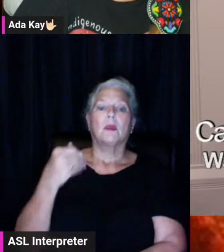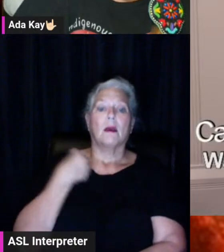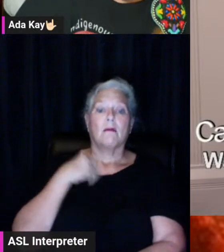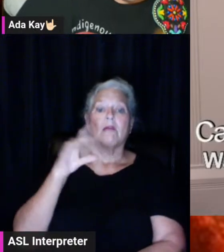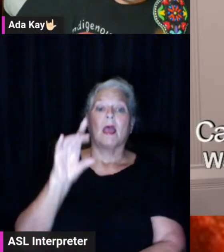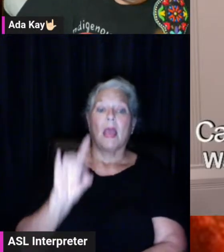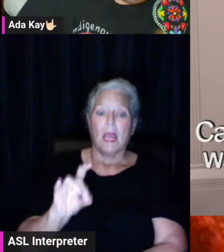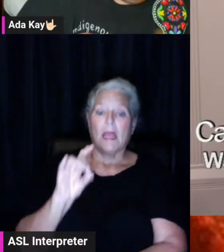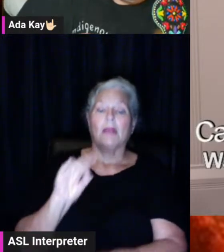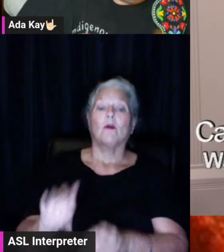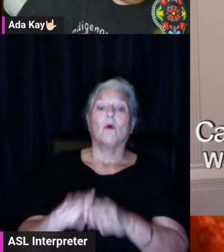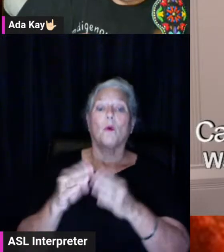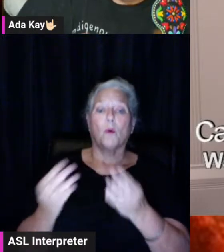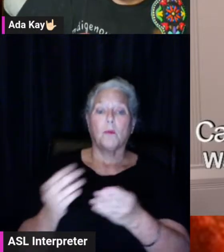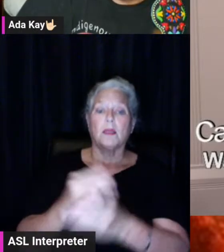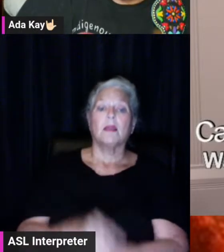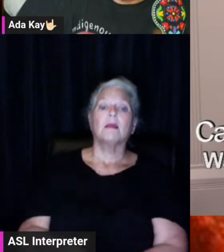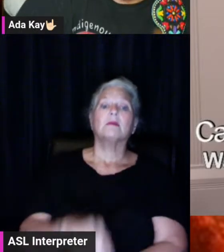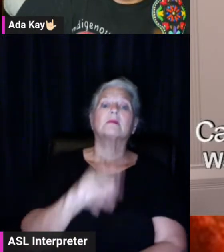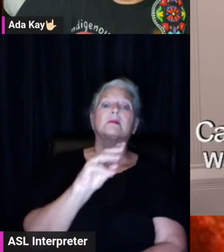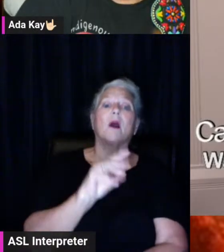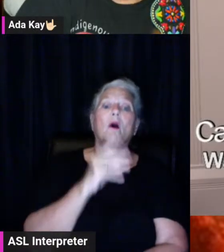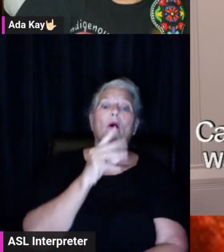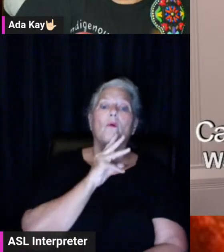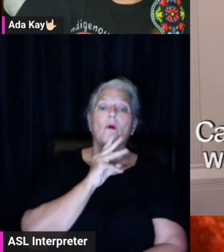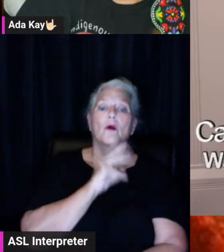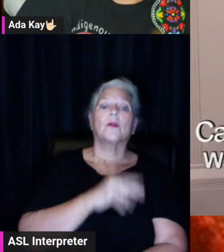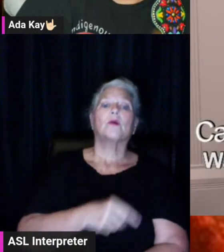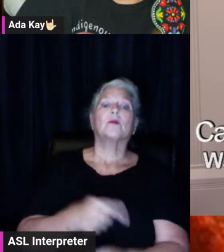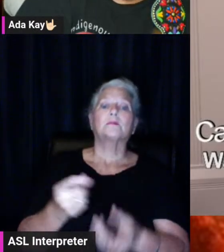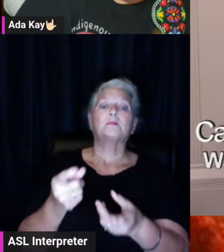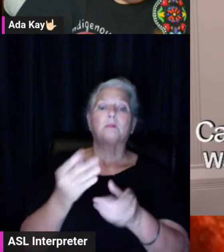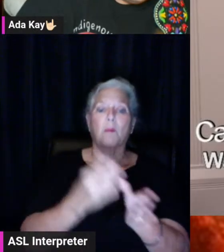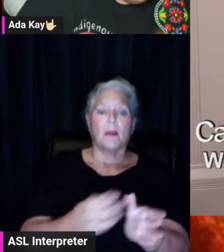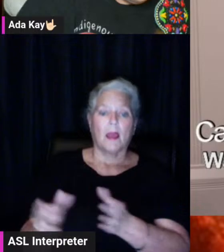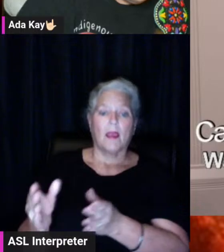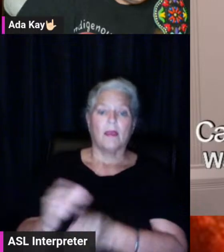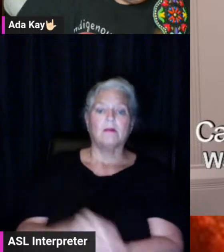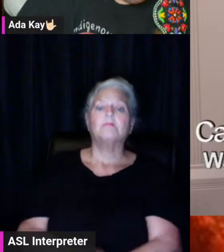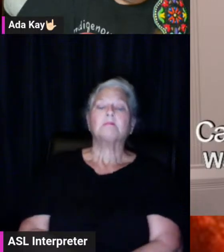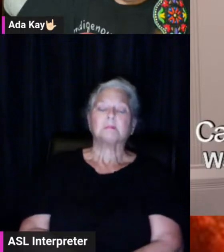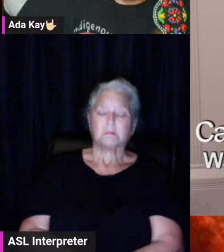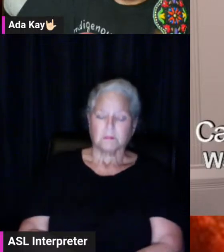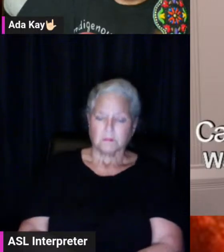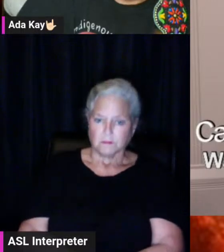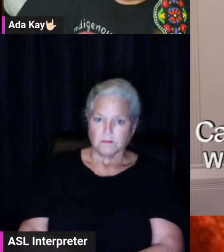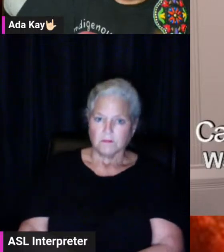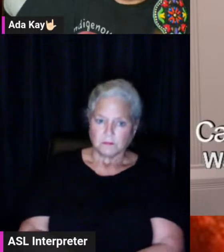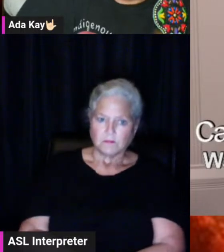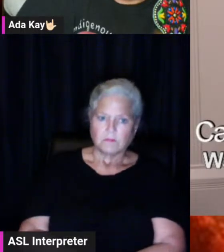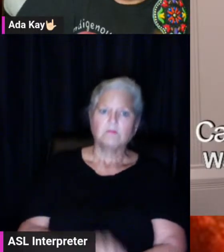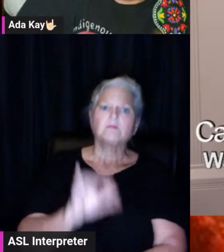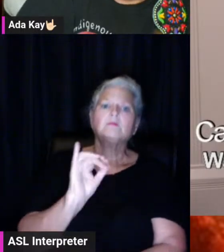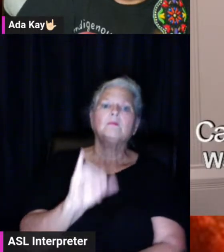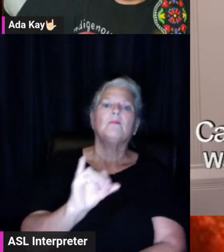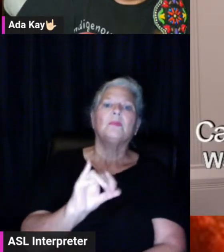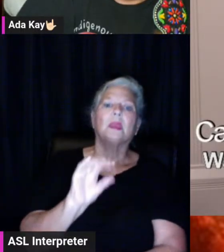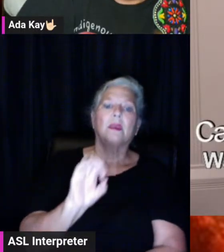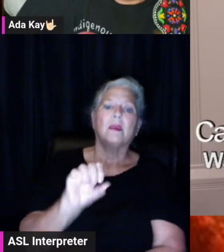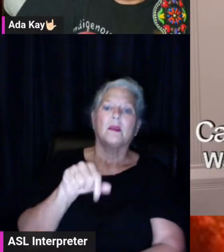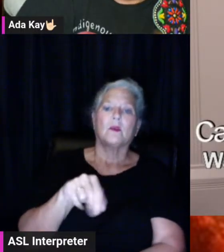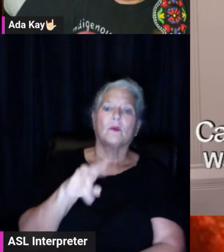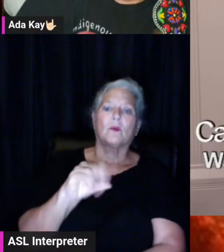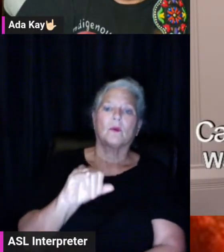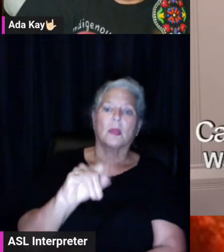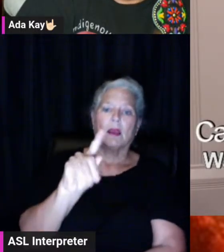The Comprehensive Water Resource Management Plan is a vacancy. Commission on Disabilities, a vacancy. Diversity, Equity, and Inclusion has a vacancy.